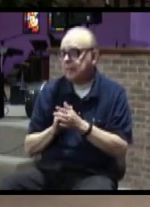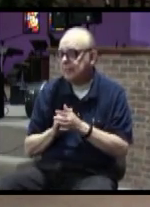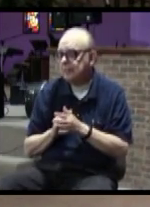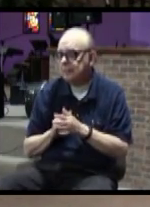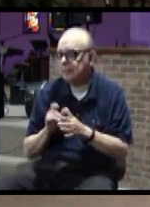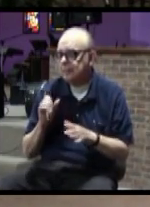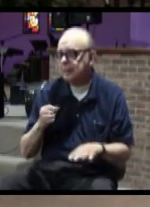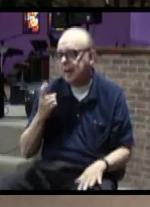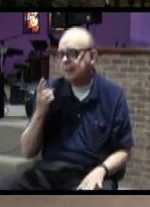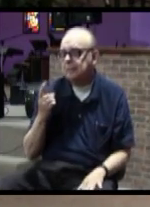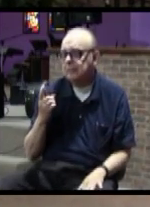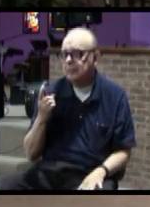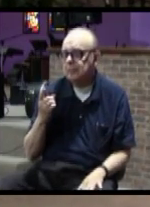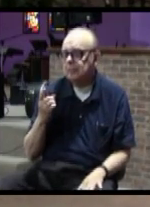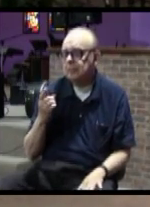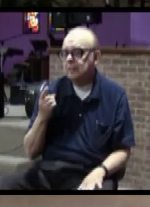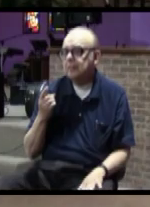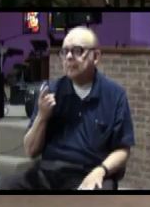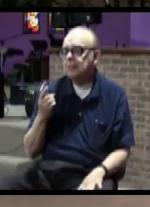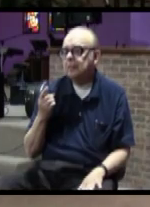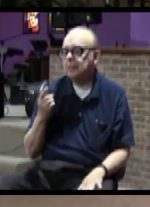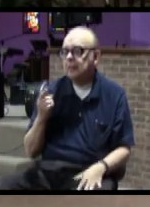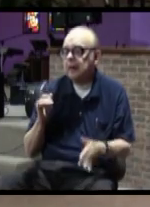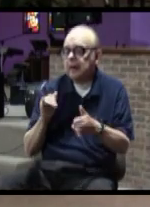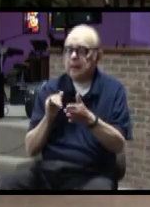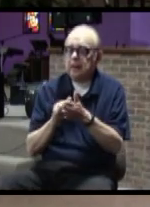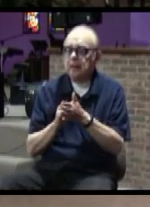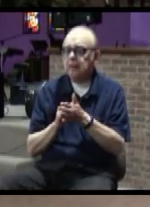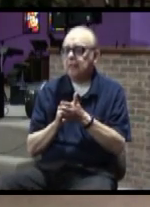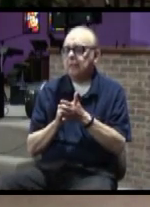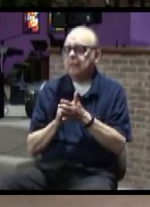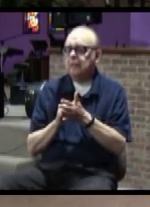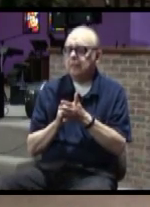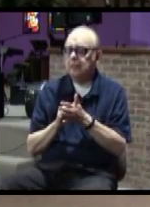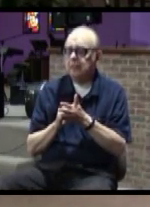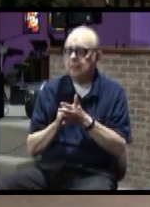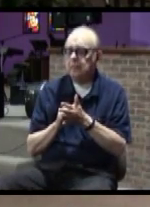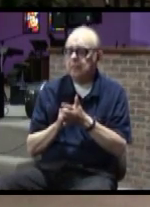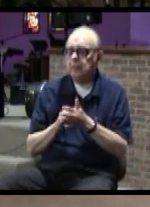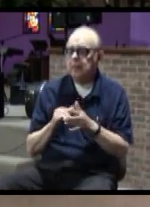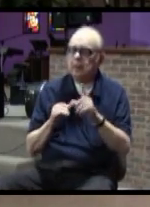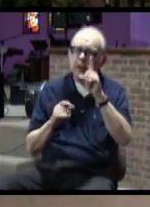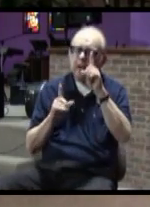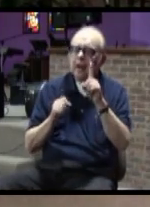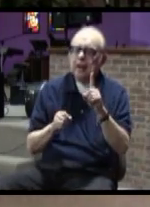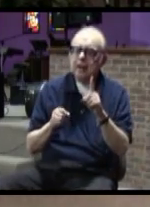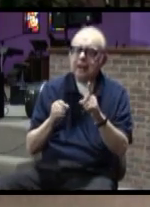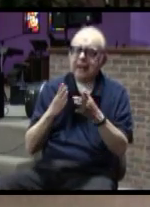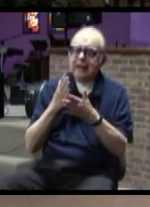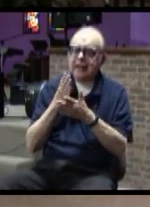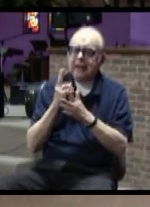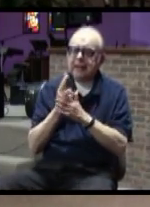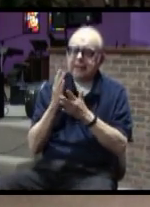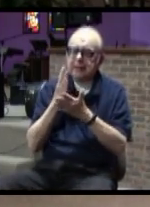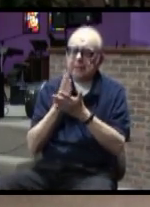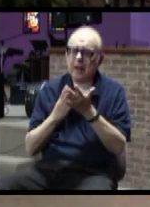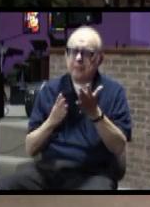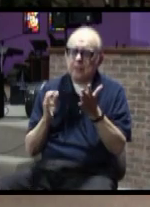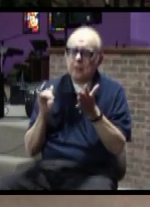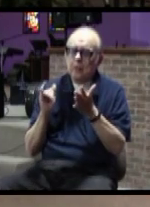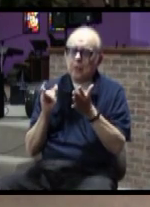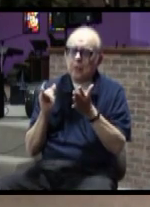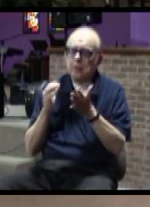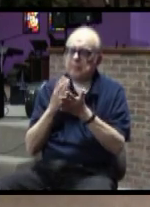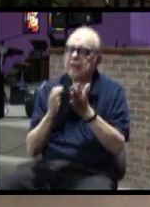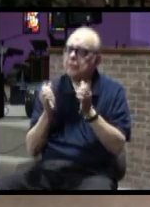And when God does this, we need to understand that I need you to keep that piece